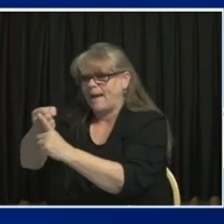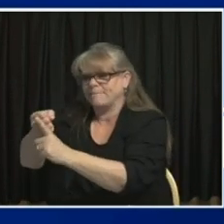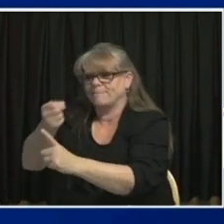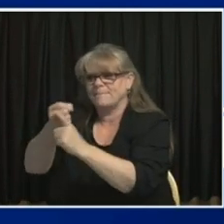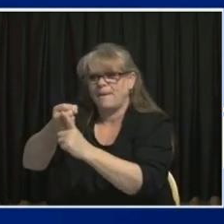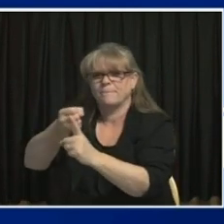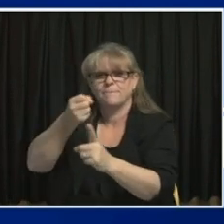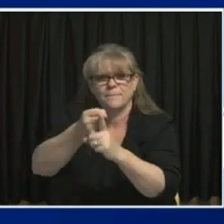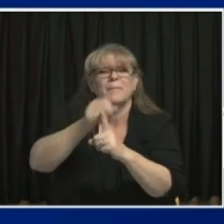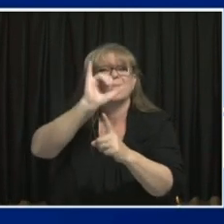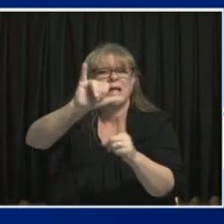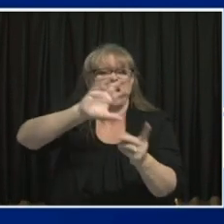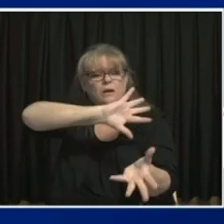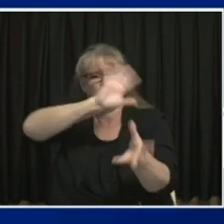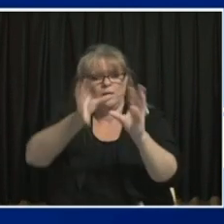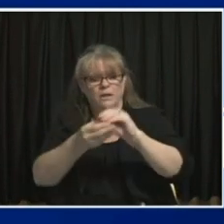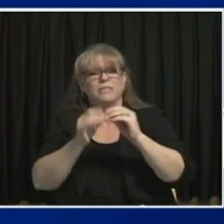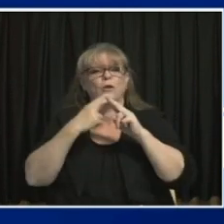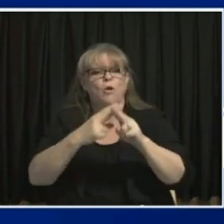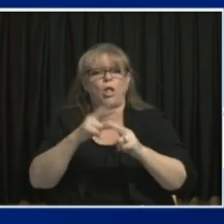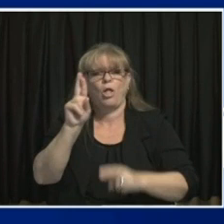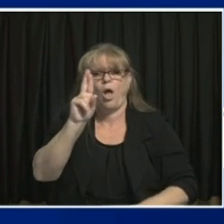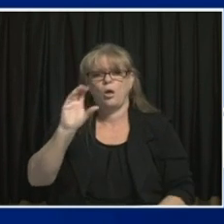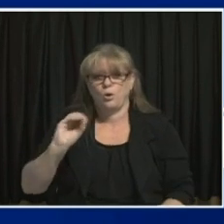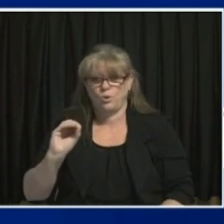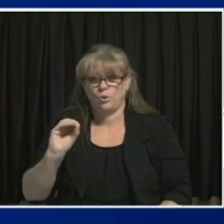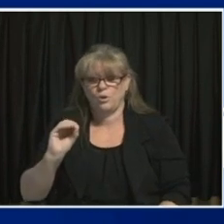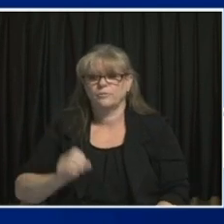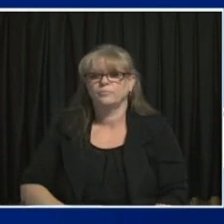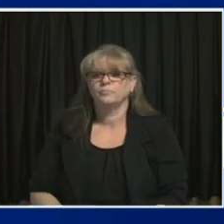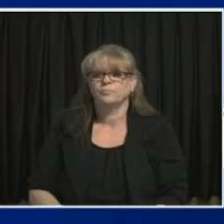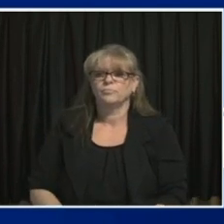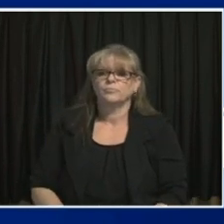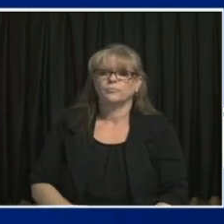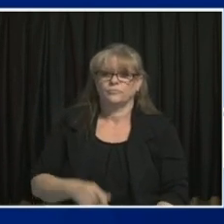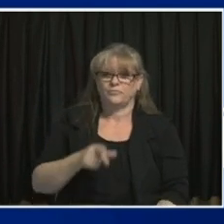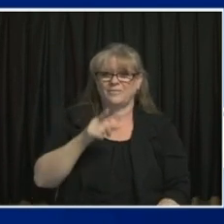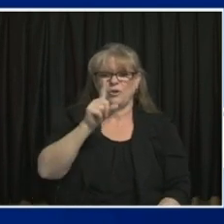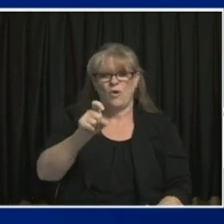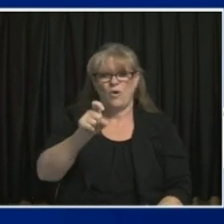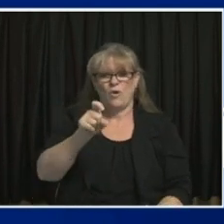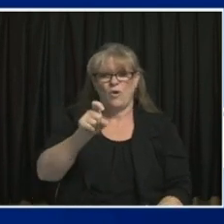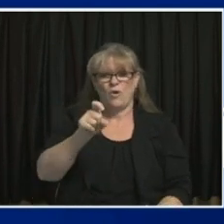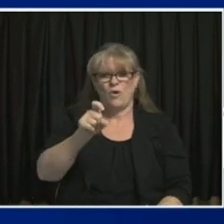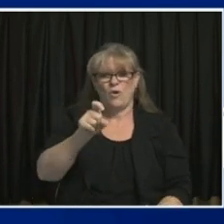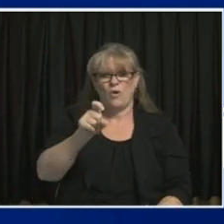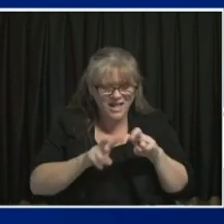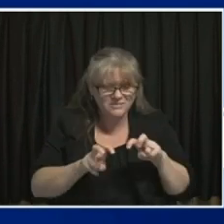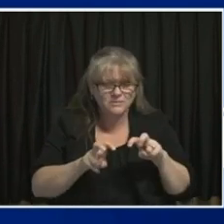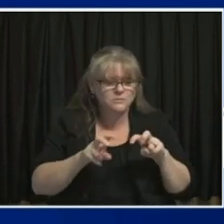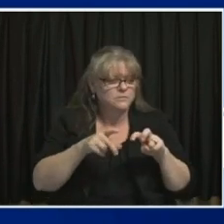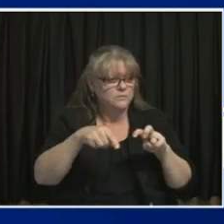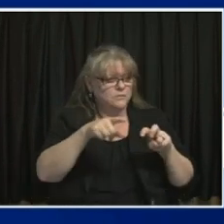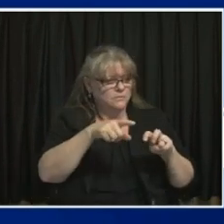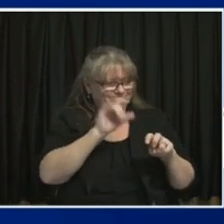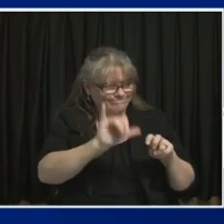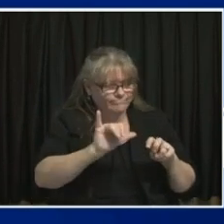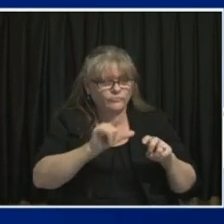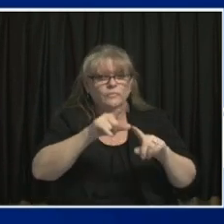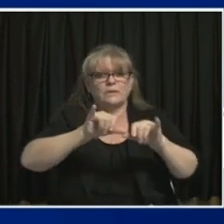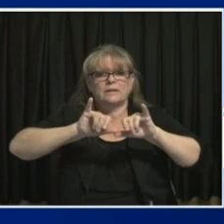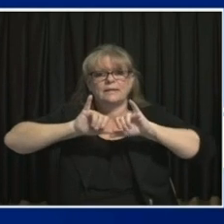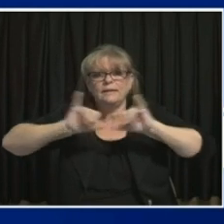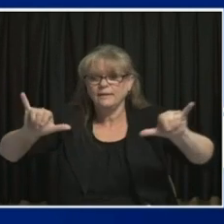for months, the number that will tell you whether this is working. And that's frustrating that we have to wait that long, because we would